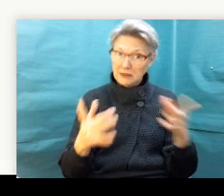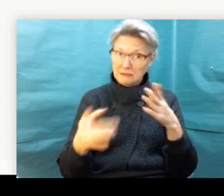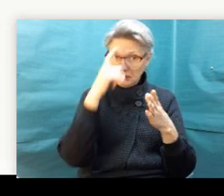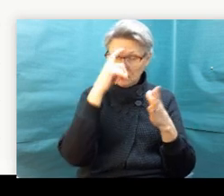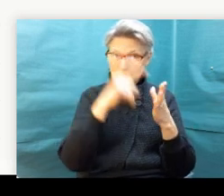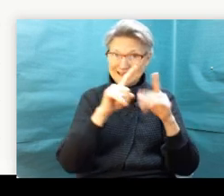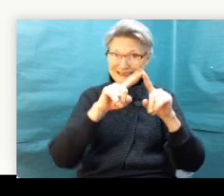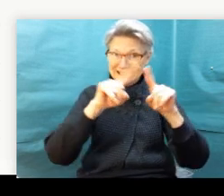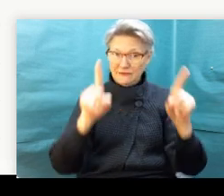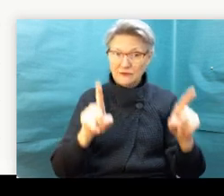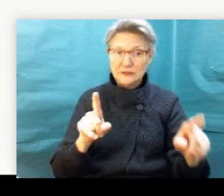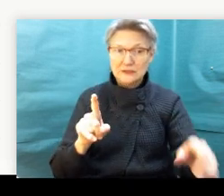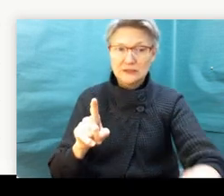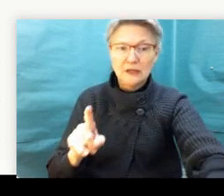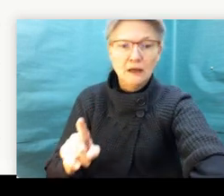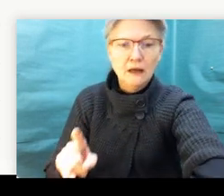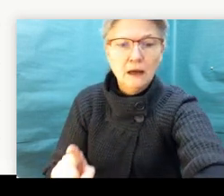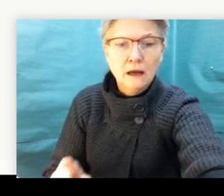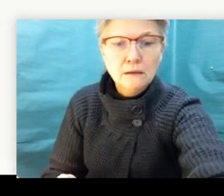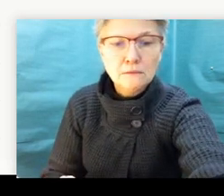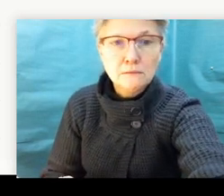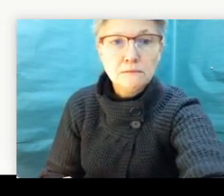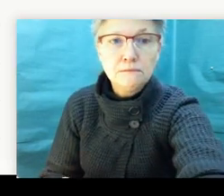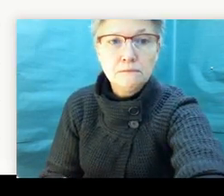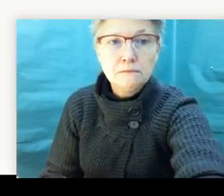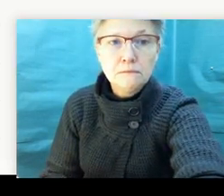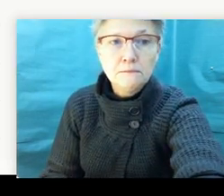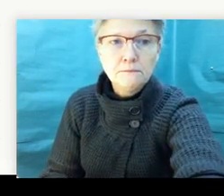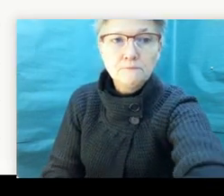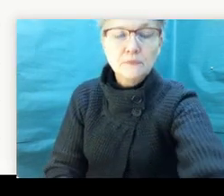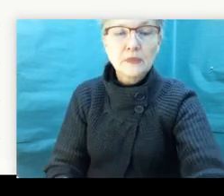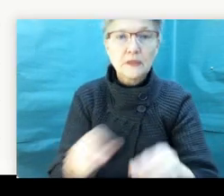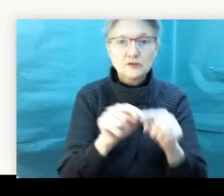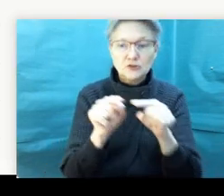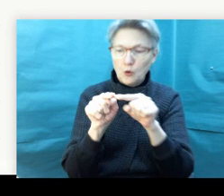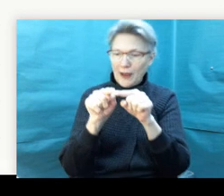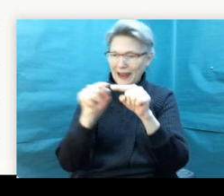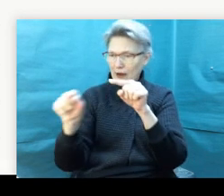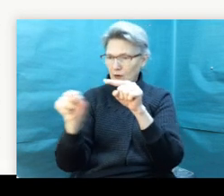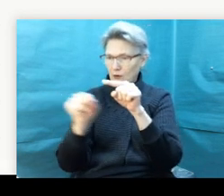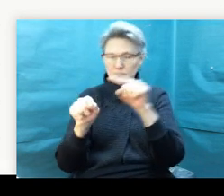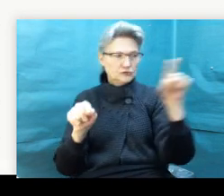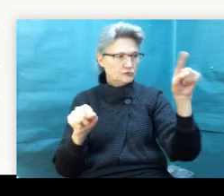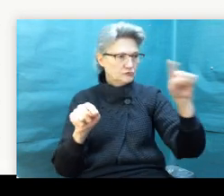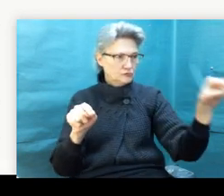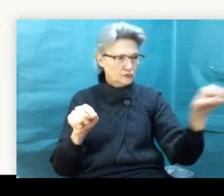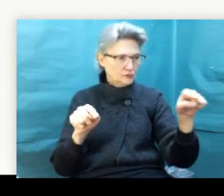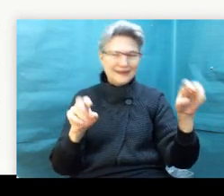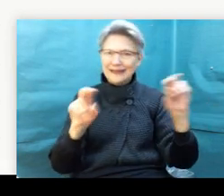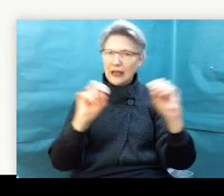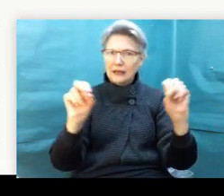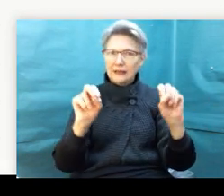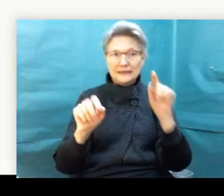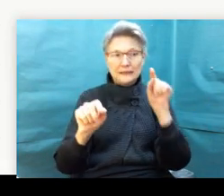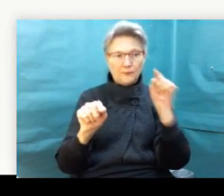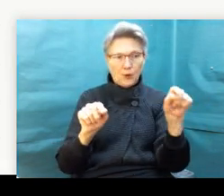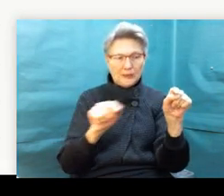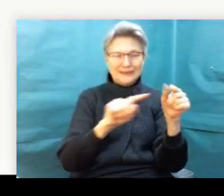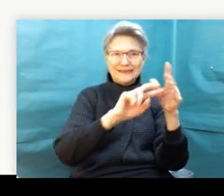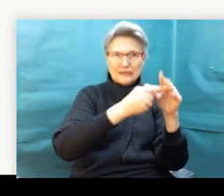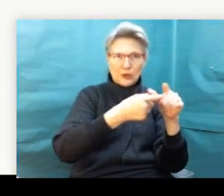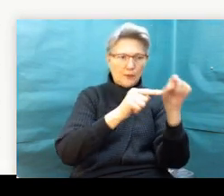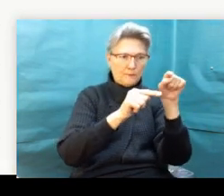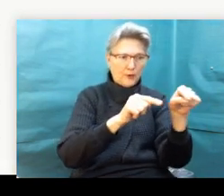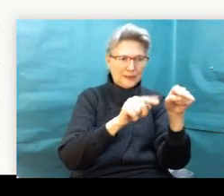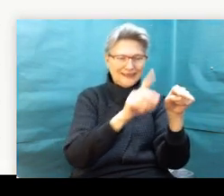the difference here that there's no arrows on the end. So that means that this line segment has a starting point where D is